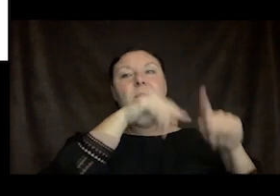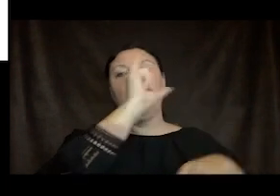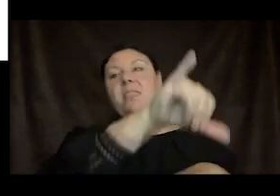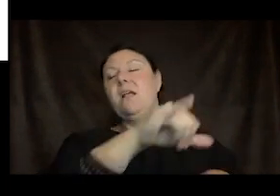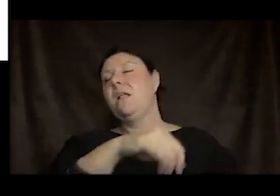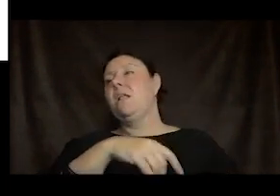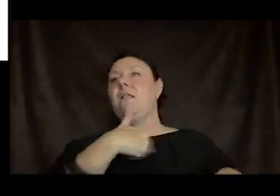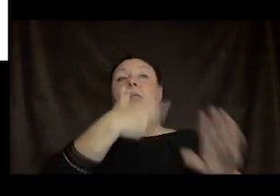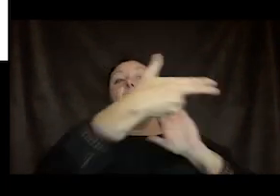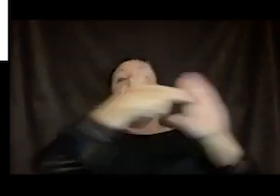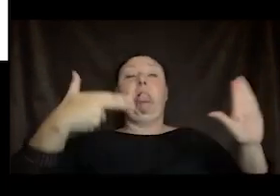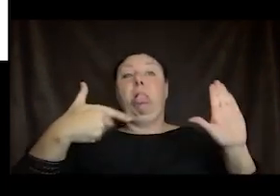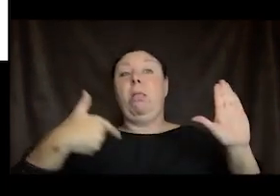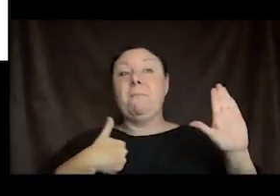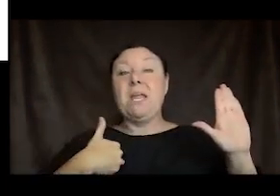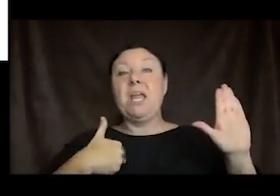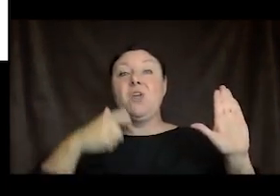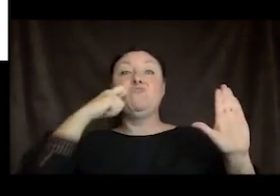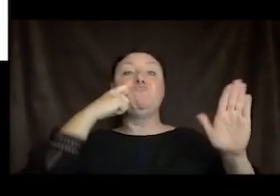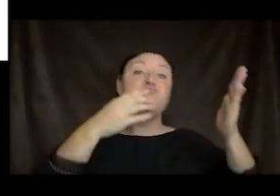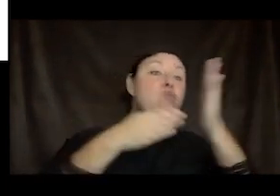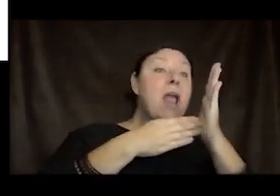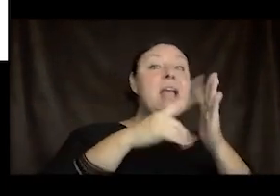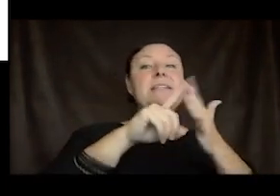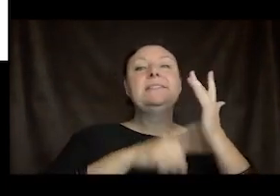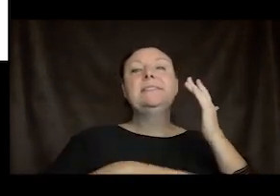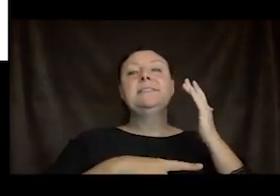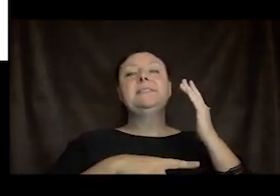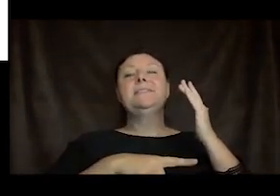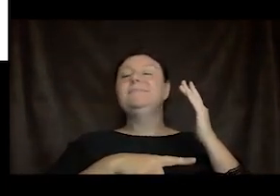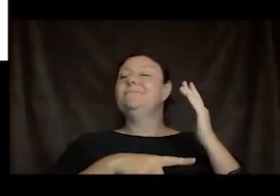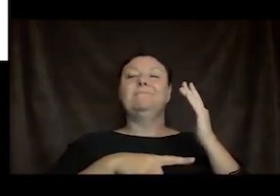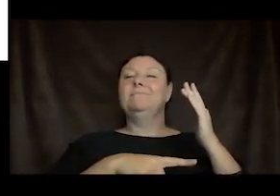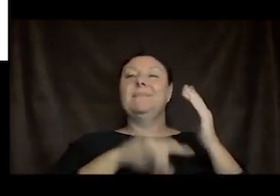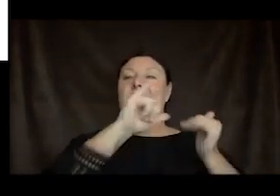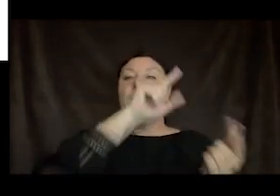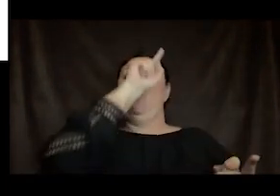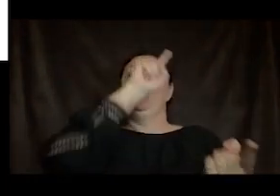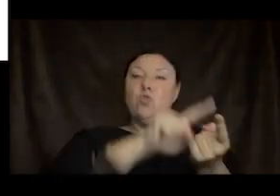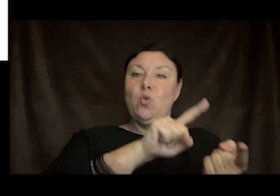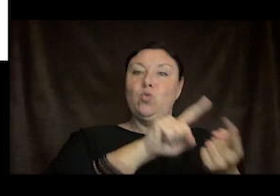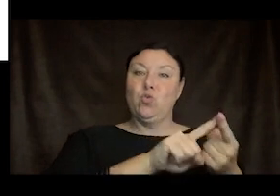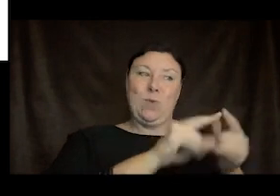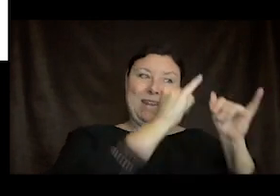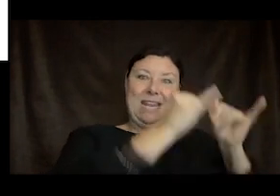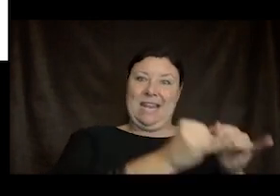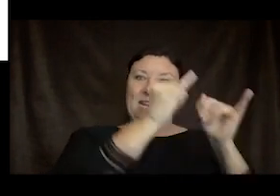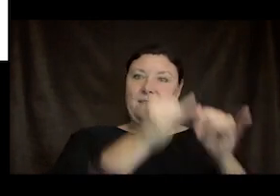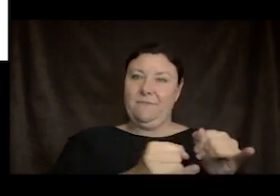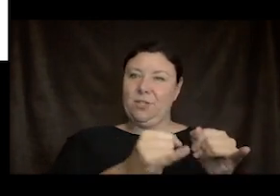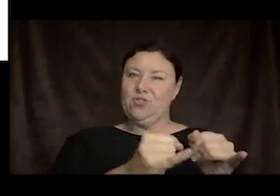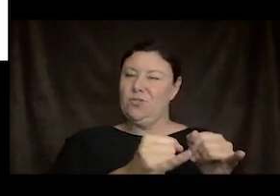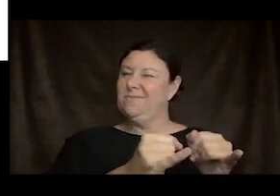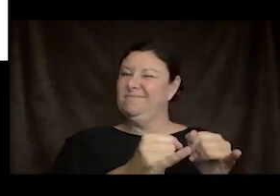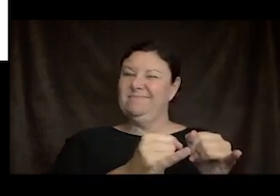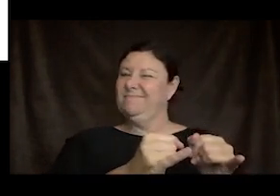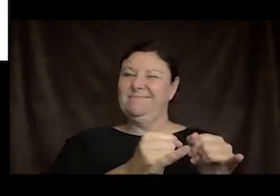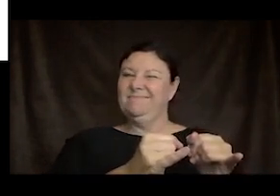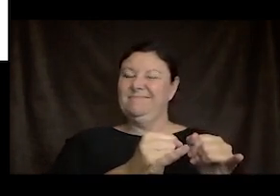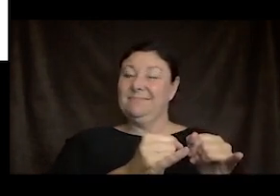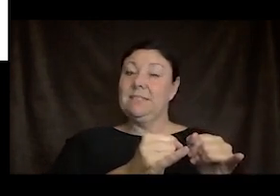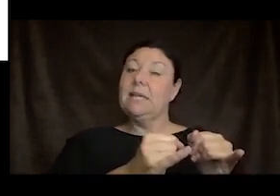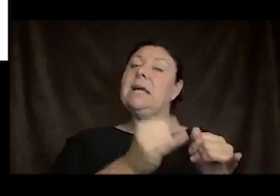want to be called, quote unquote, a racist, that's reducing it to the individual. Now, yes, there are